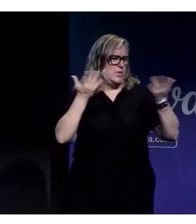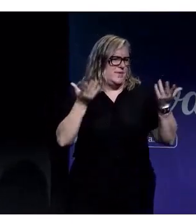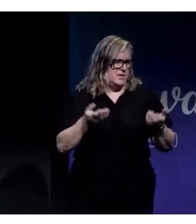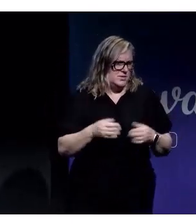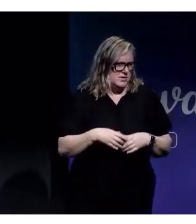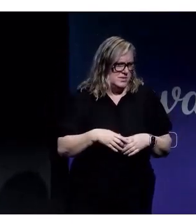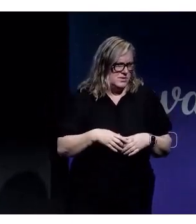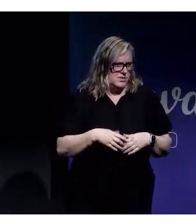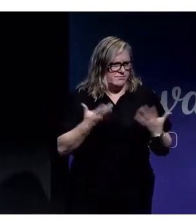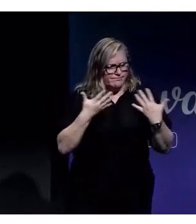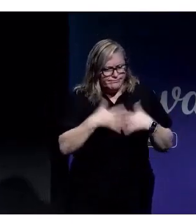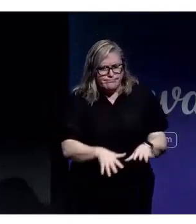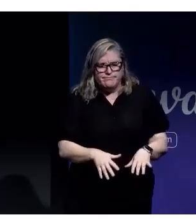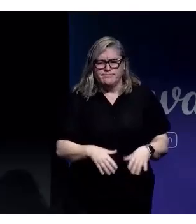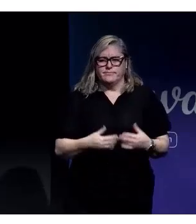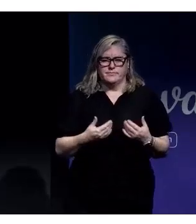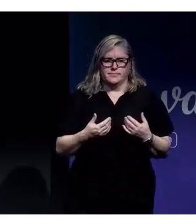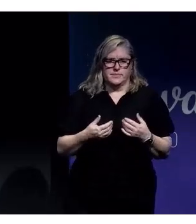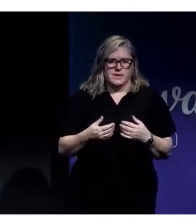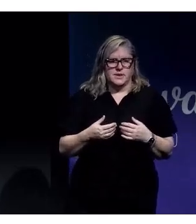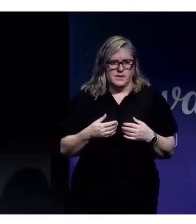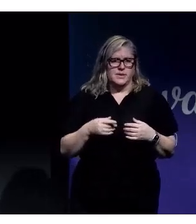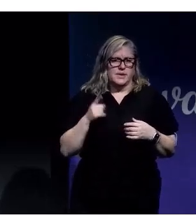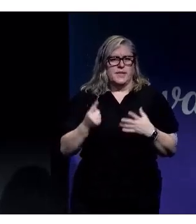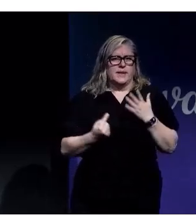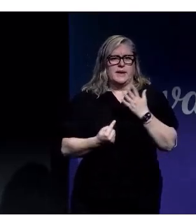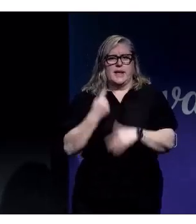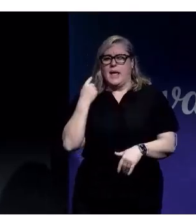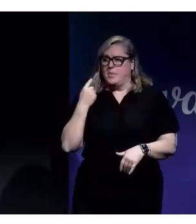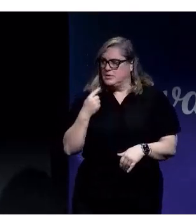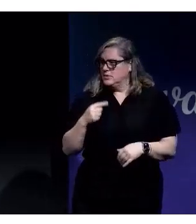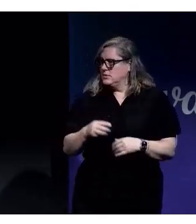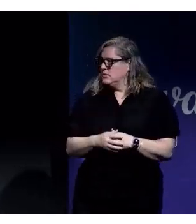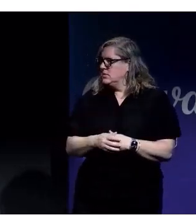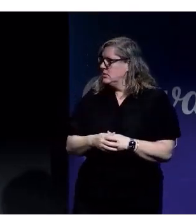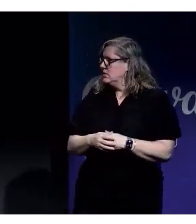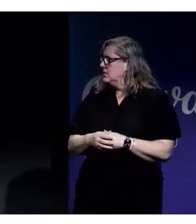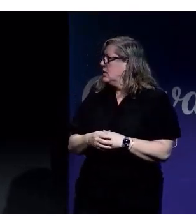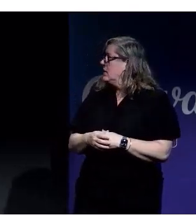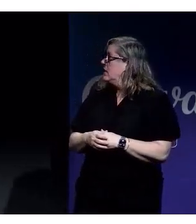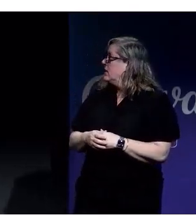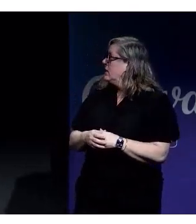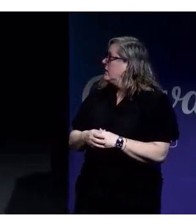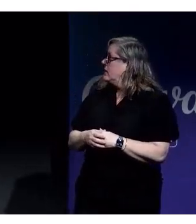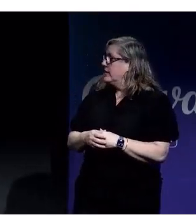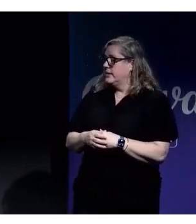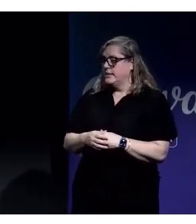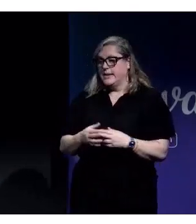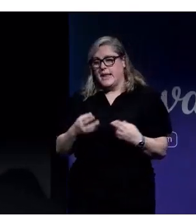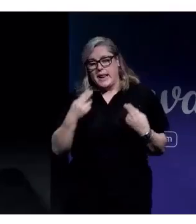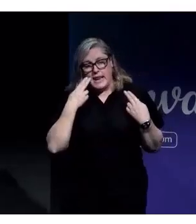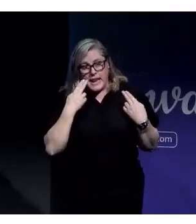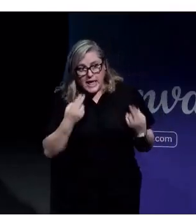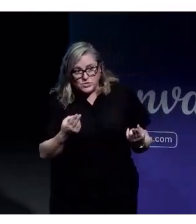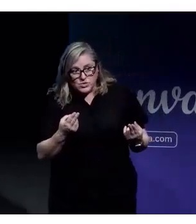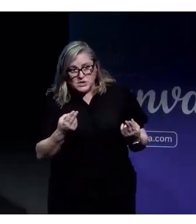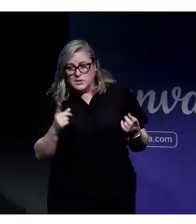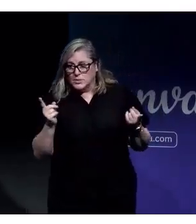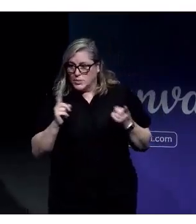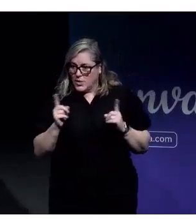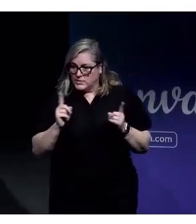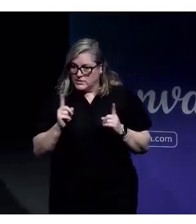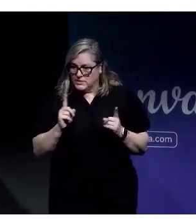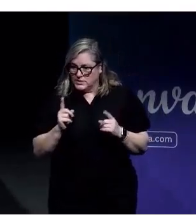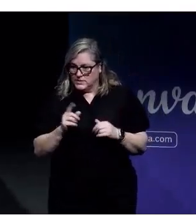make it integrated, and it happens by default. And naturally, this